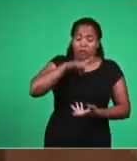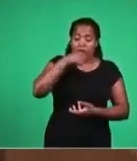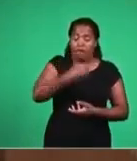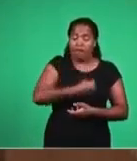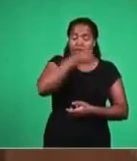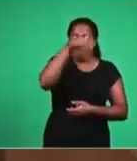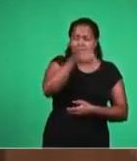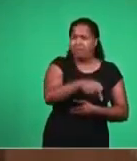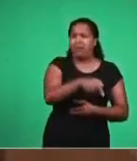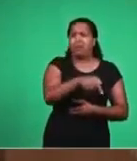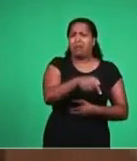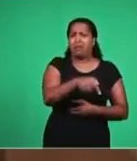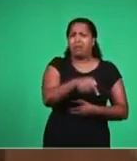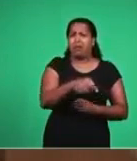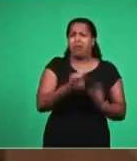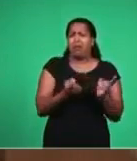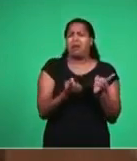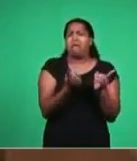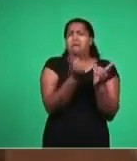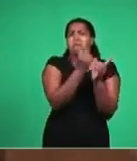And